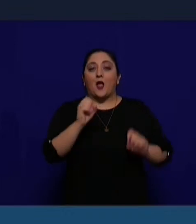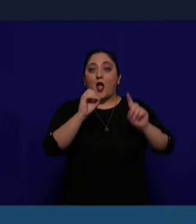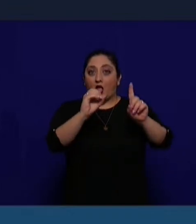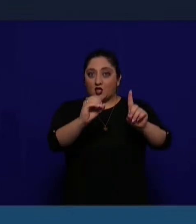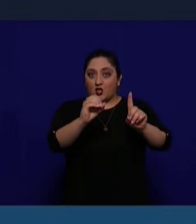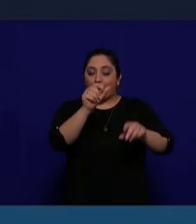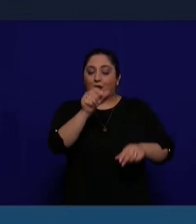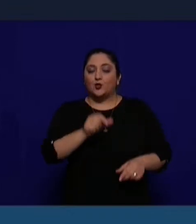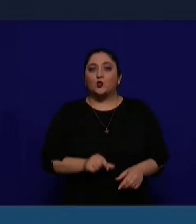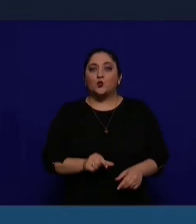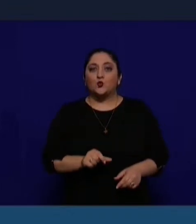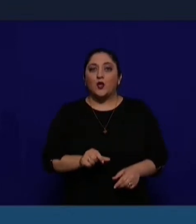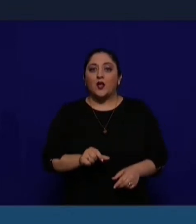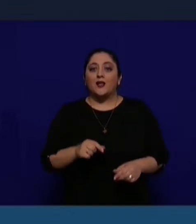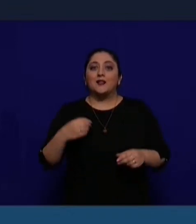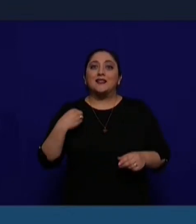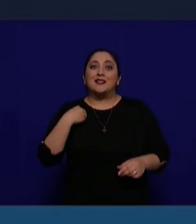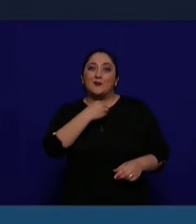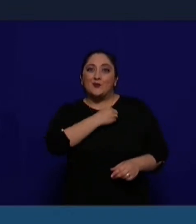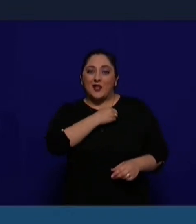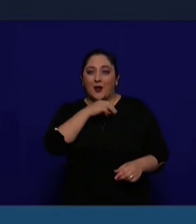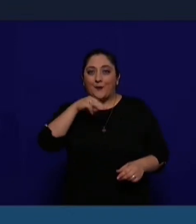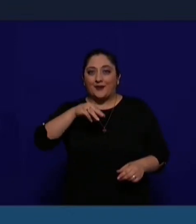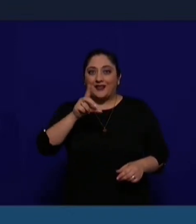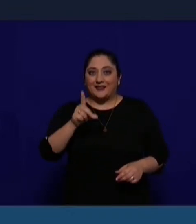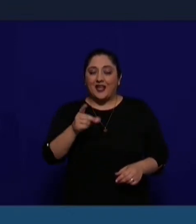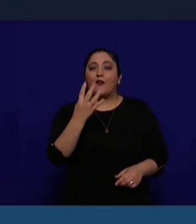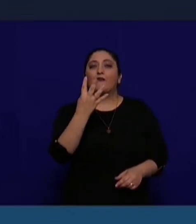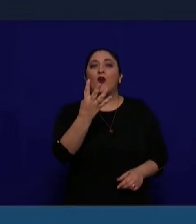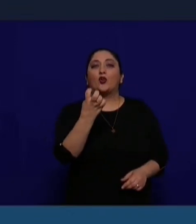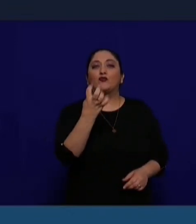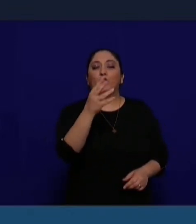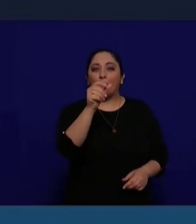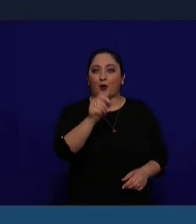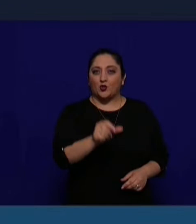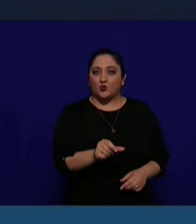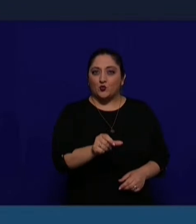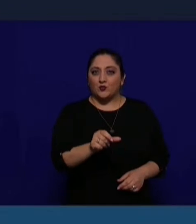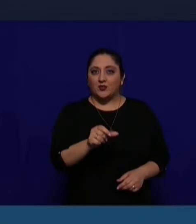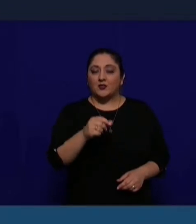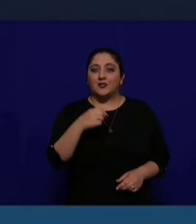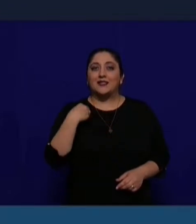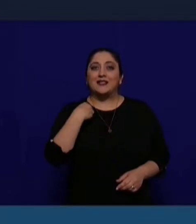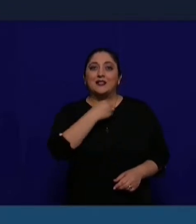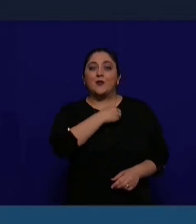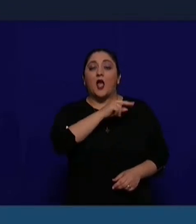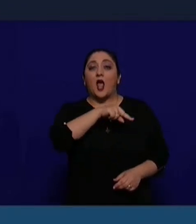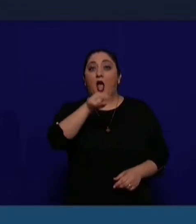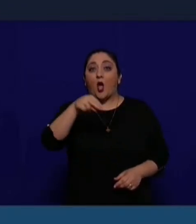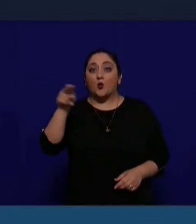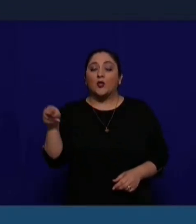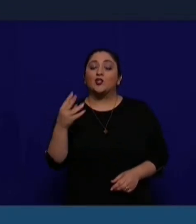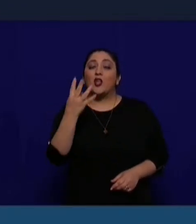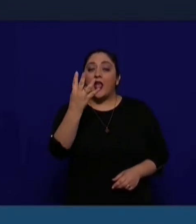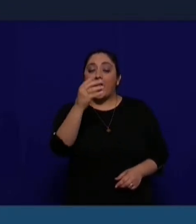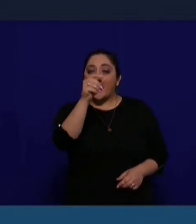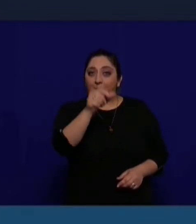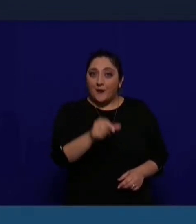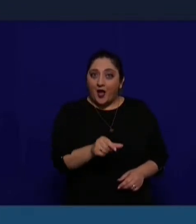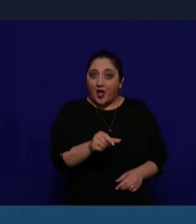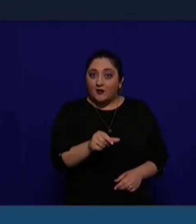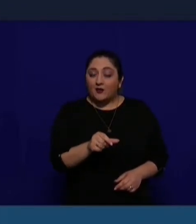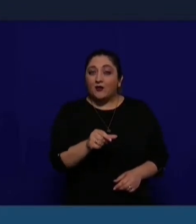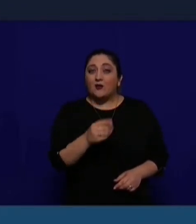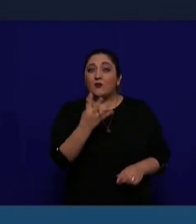persuni, wards oħrajn ta' Mater Dei hemm 44, l-Isptar Ġenerali ta' Għawdex hemm 4 persuni u persuna minn dan